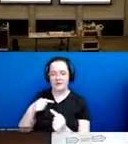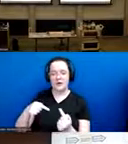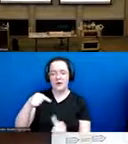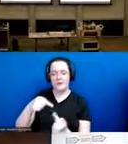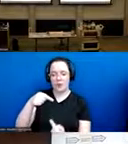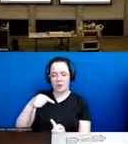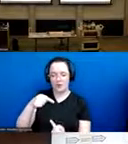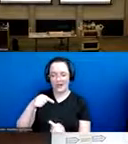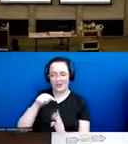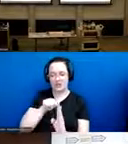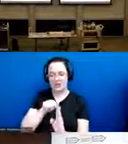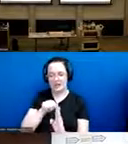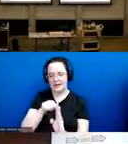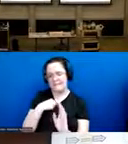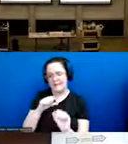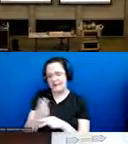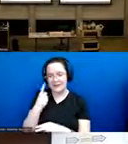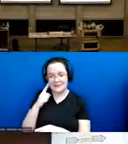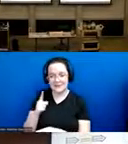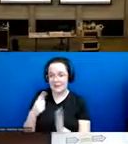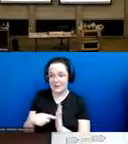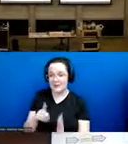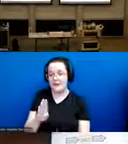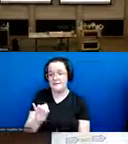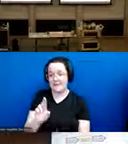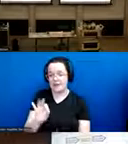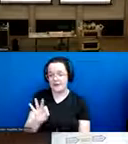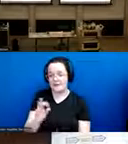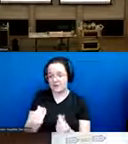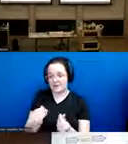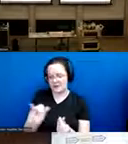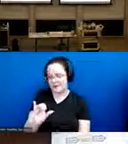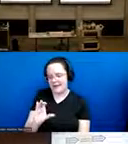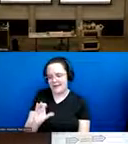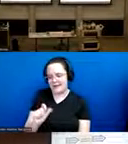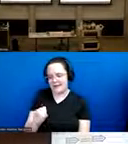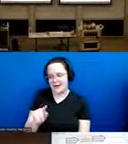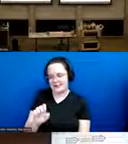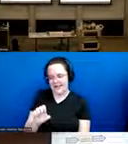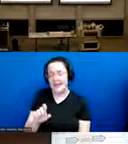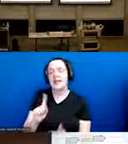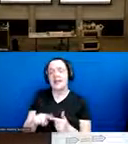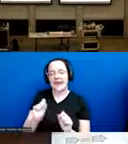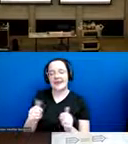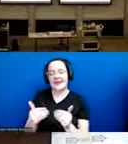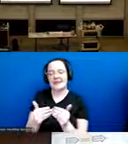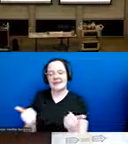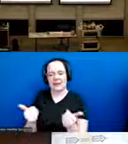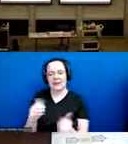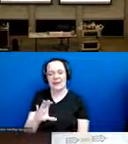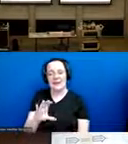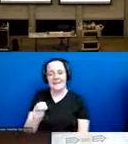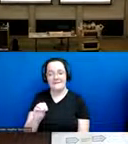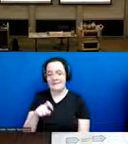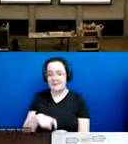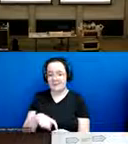for example, a birefringent material like calcite, and then I can separate, right? 50% of the times the photon will